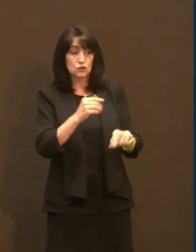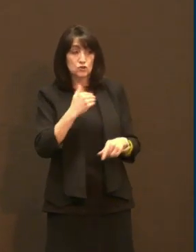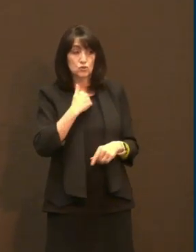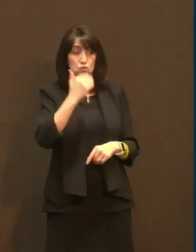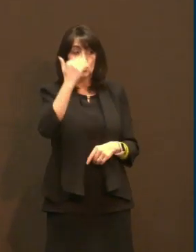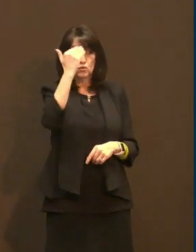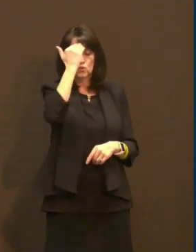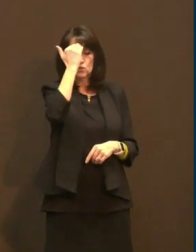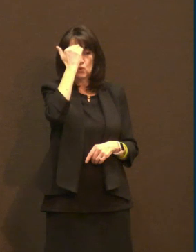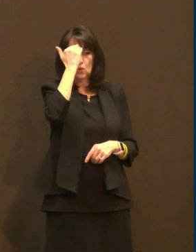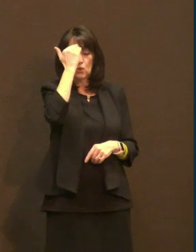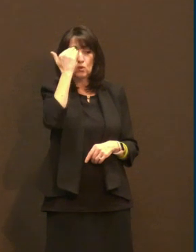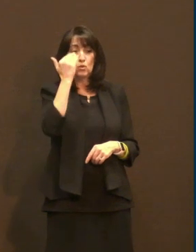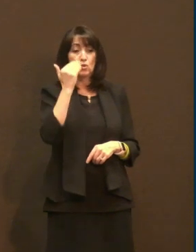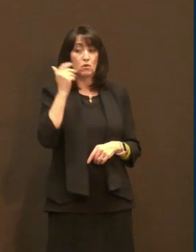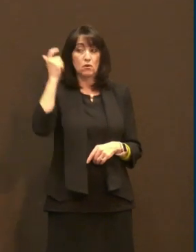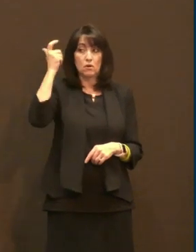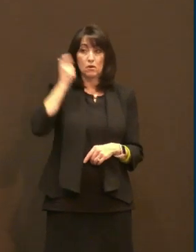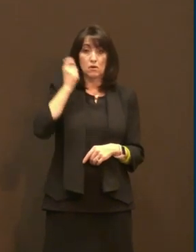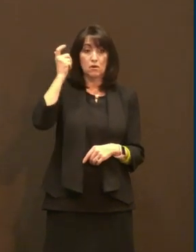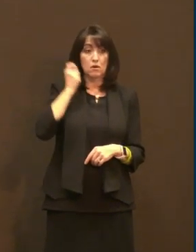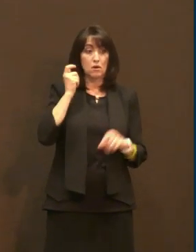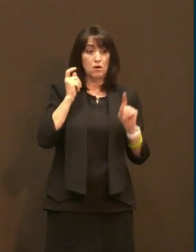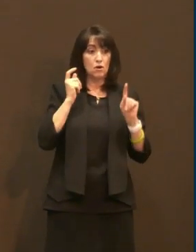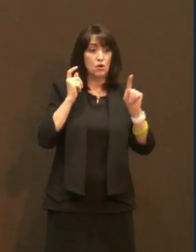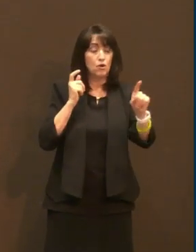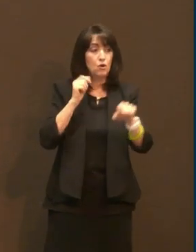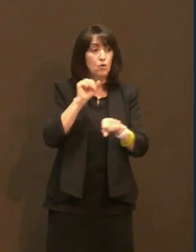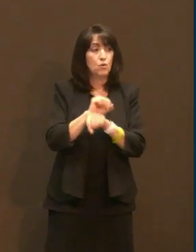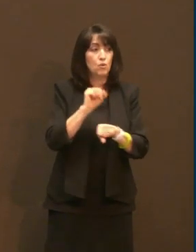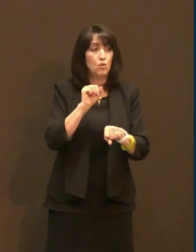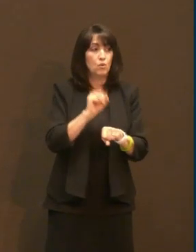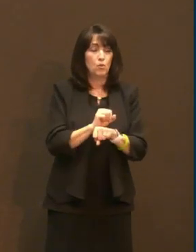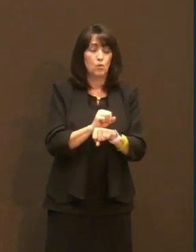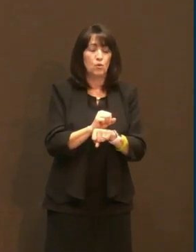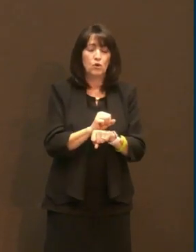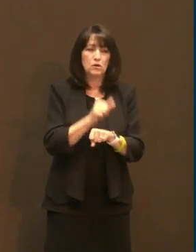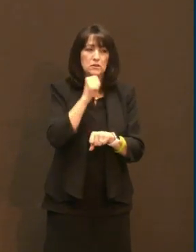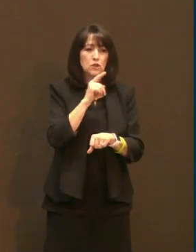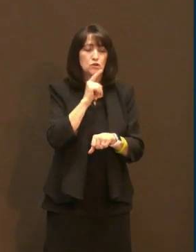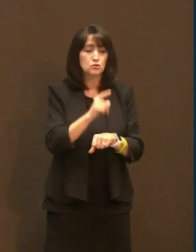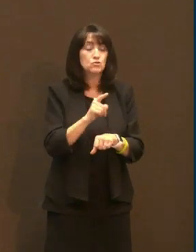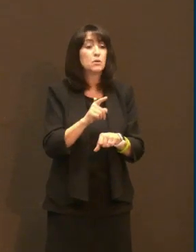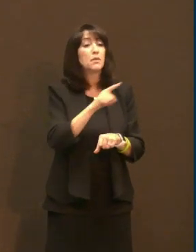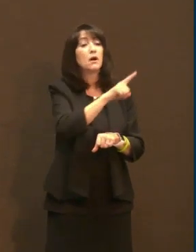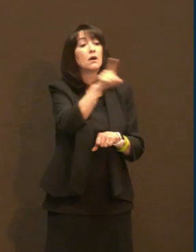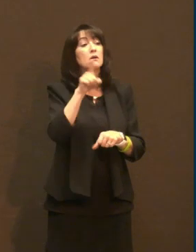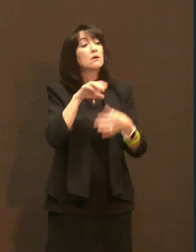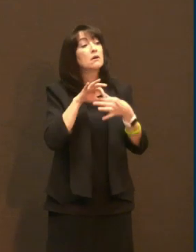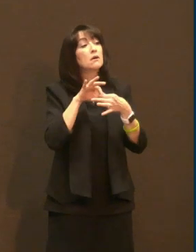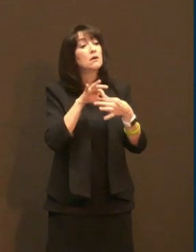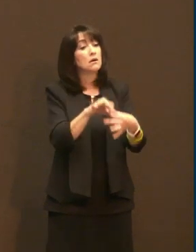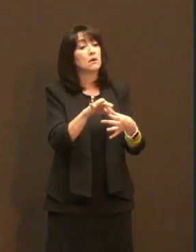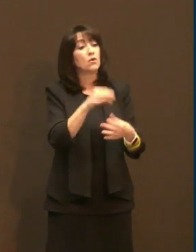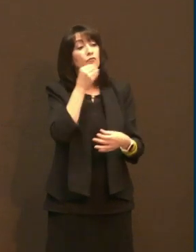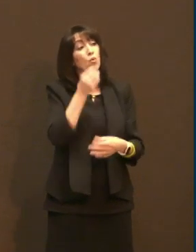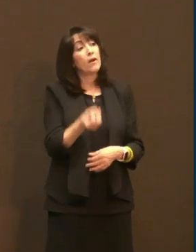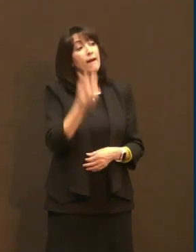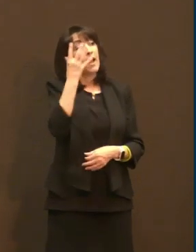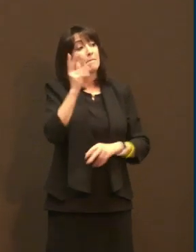hazard a guess with respect to how many. I would think it's thousands of Delawareans, and I do not know the effect on